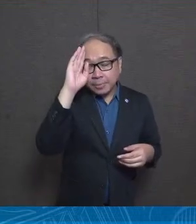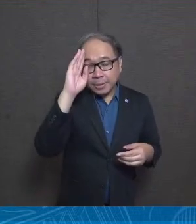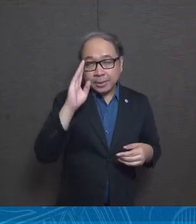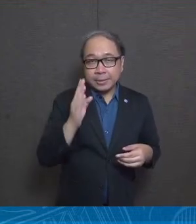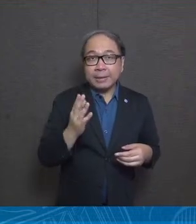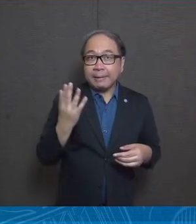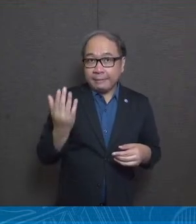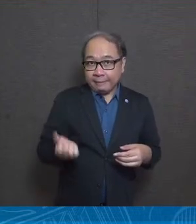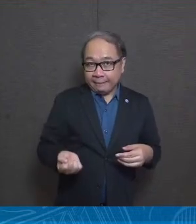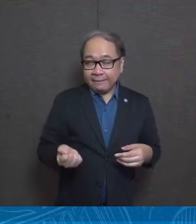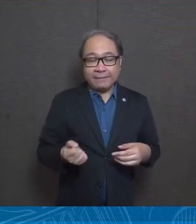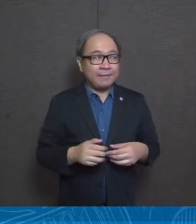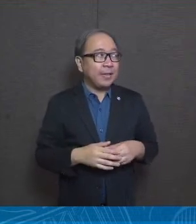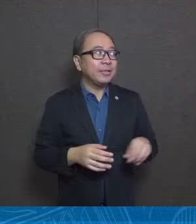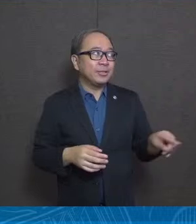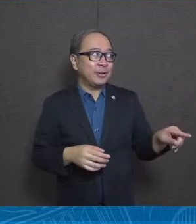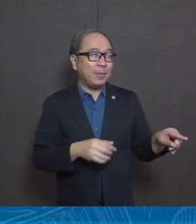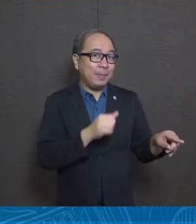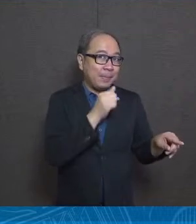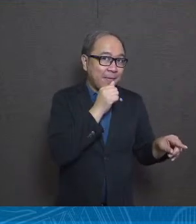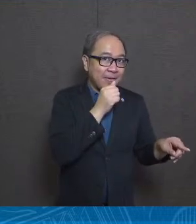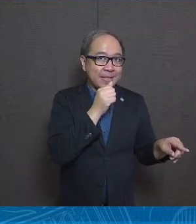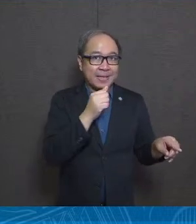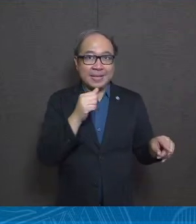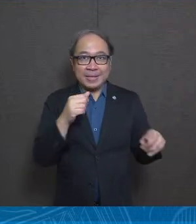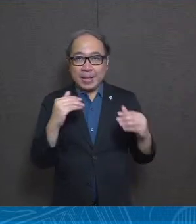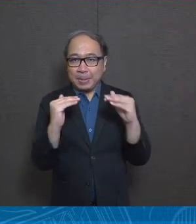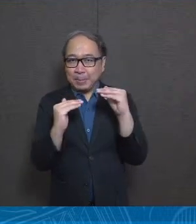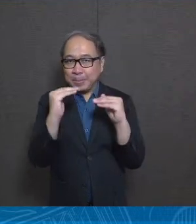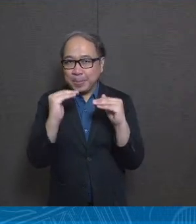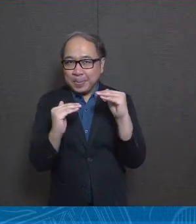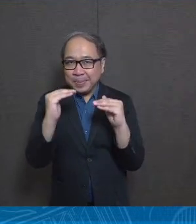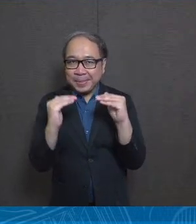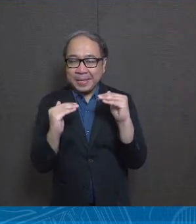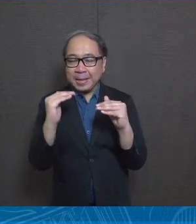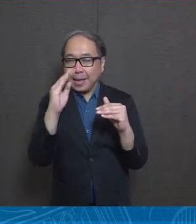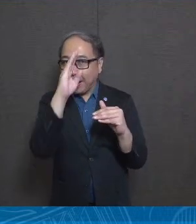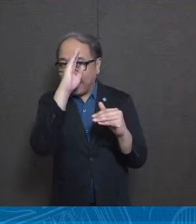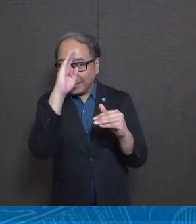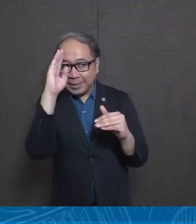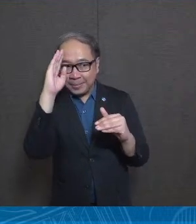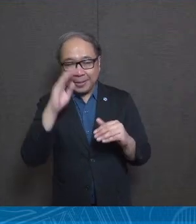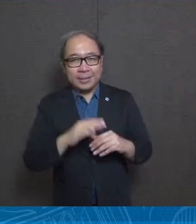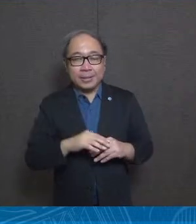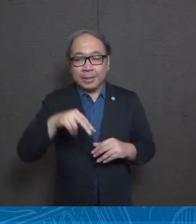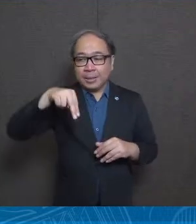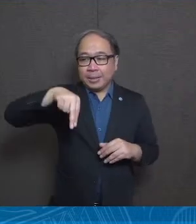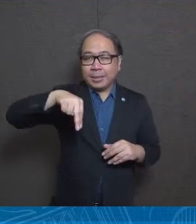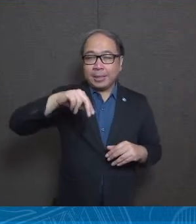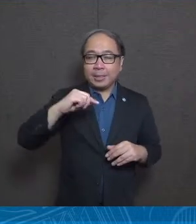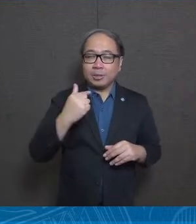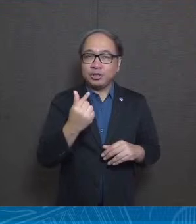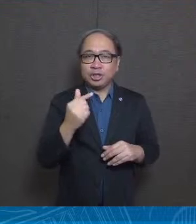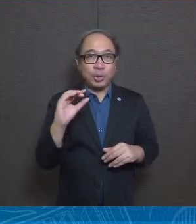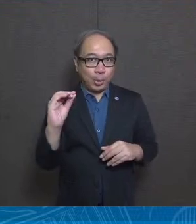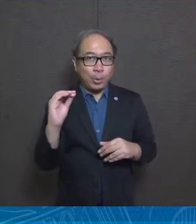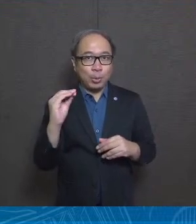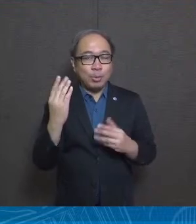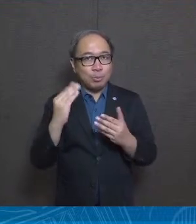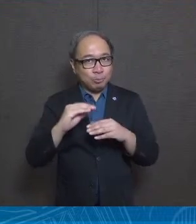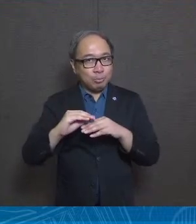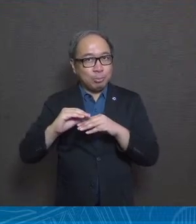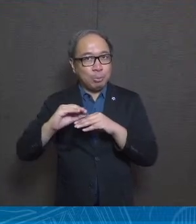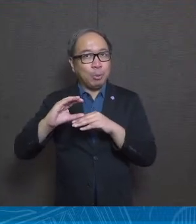wow, private sector competing with academia. NGOs are growing. All right, so we have